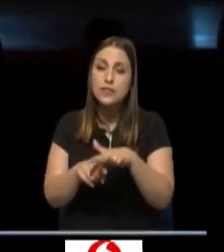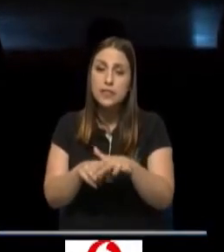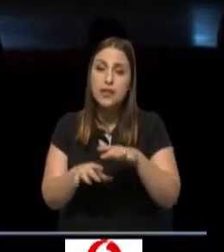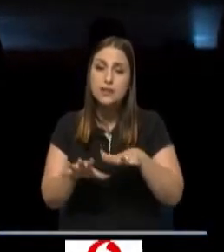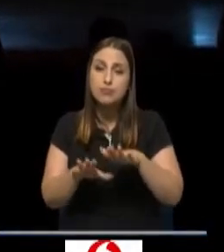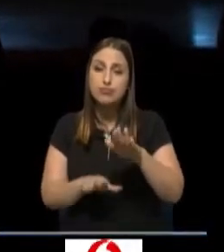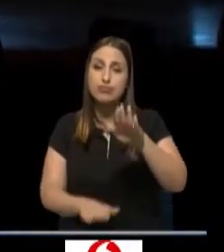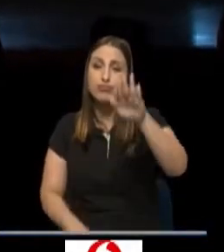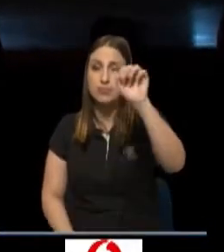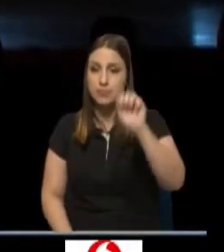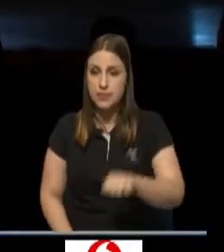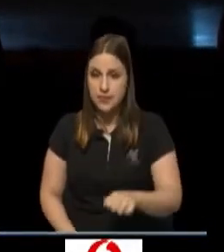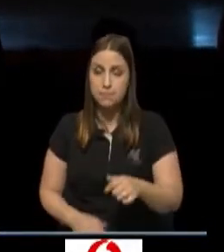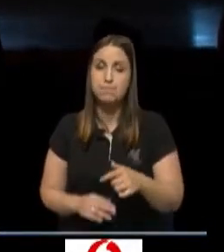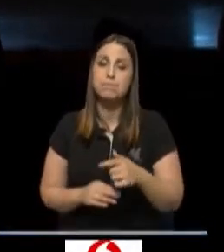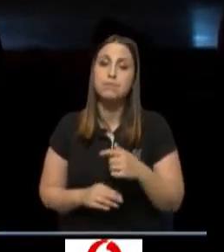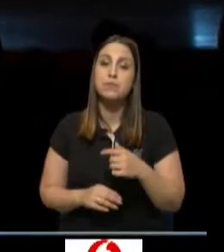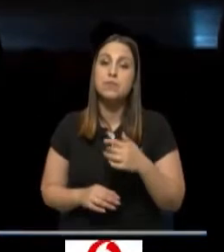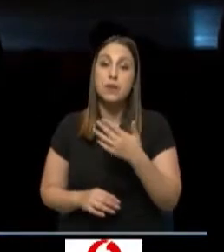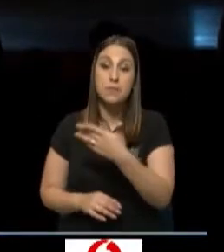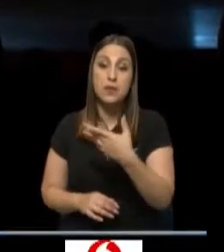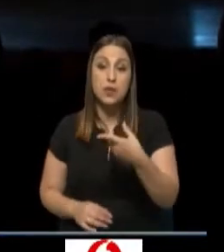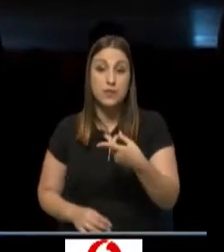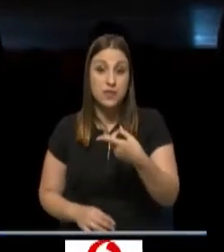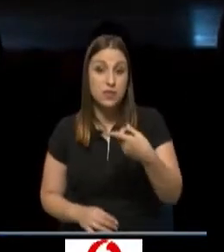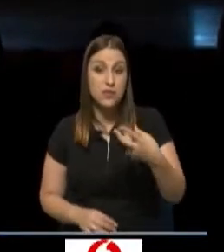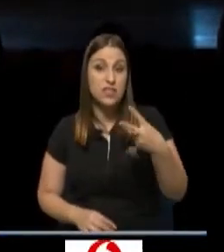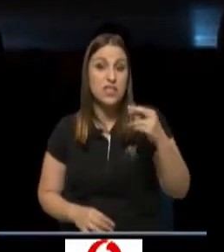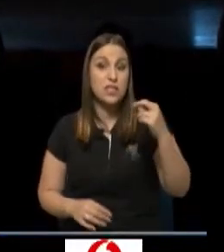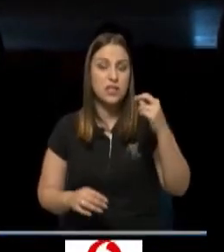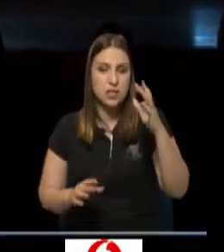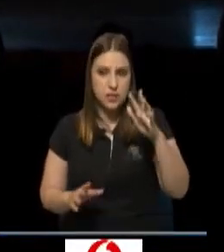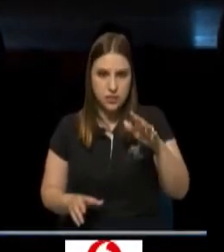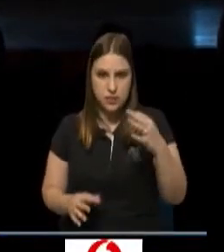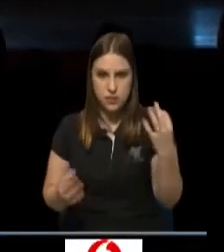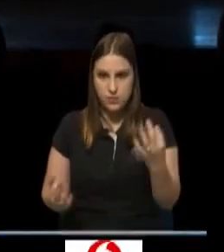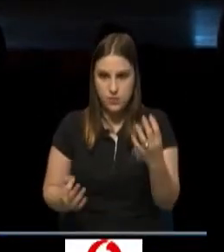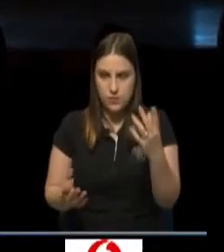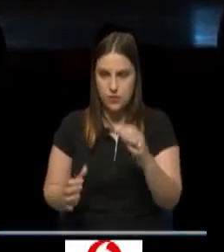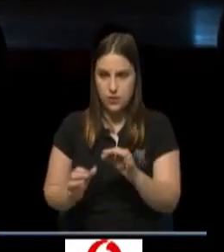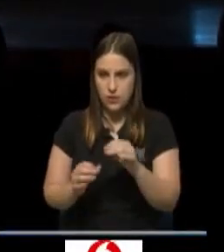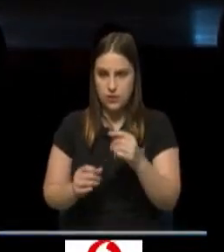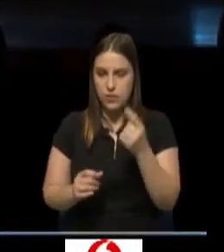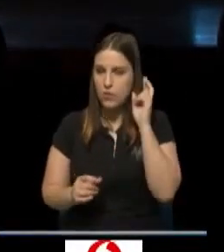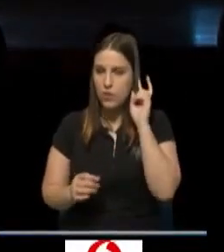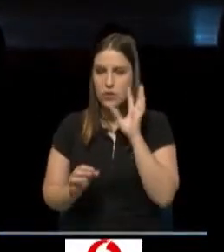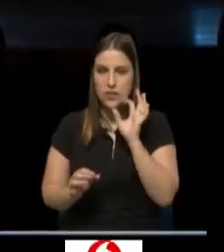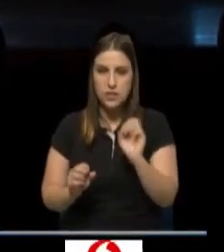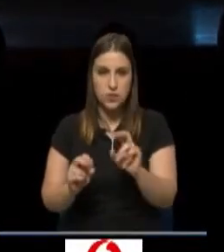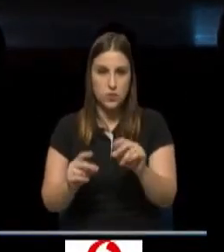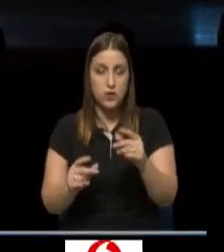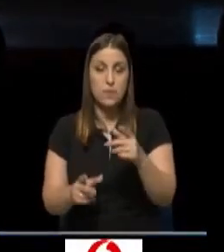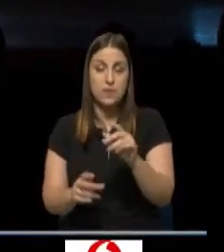because we're going to be impacted by it. Well, there was a problem in